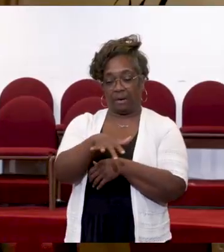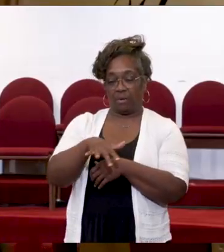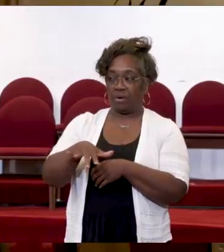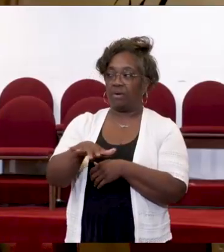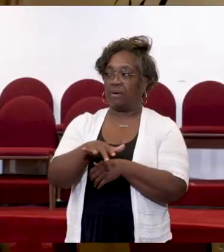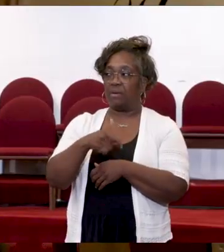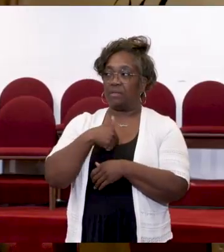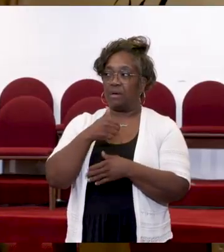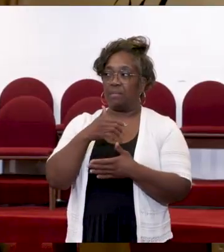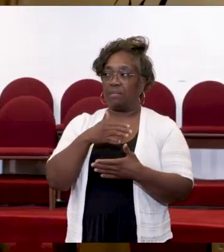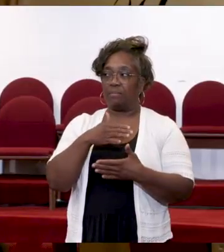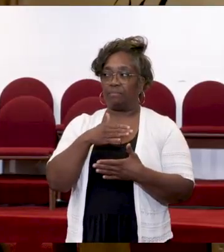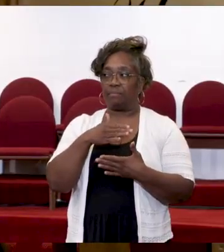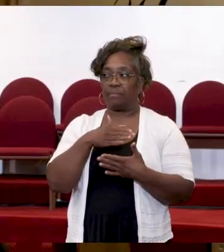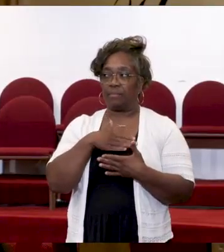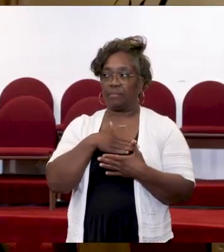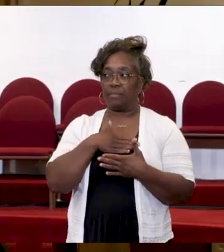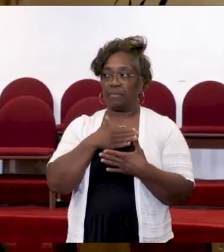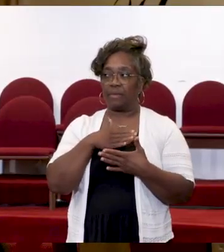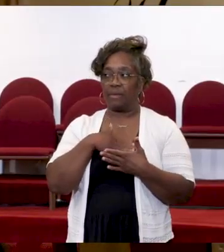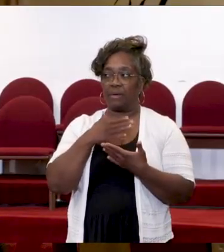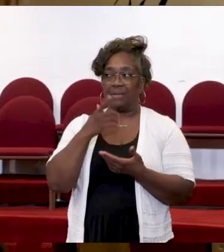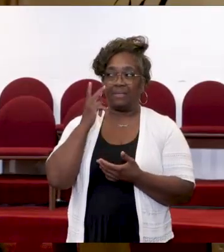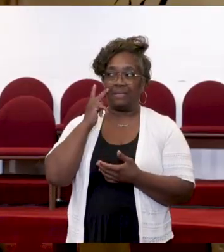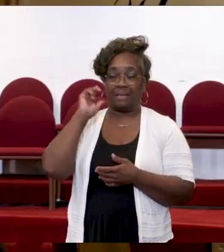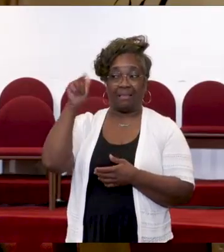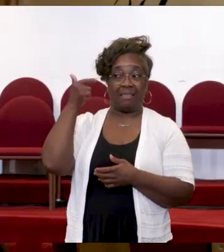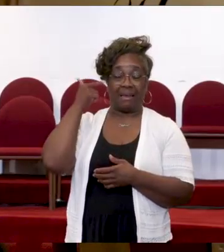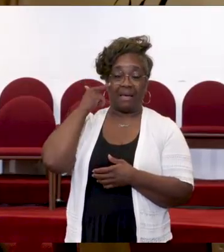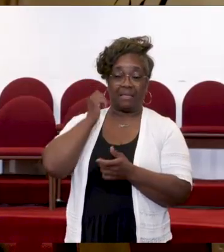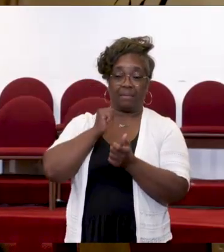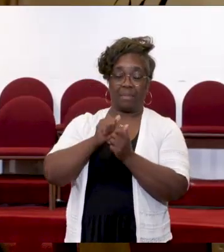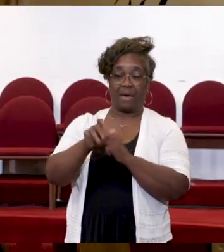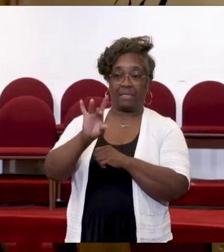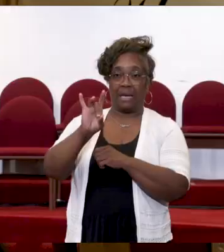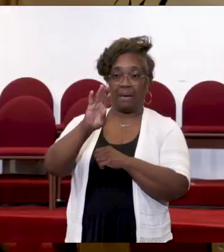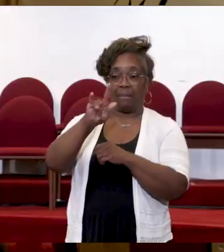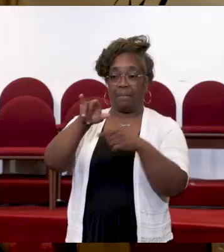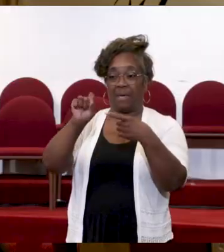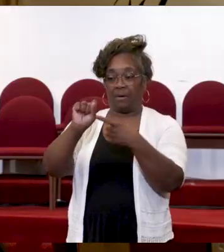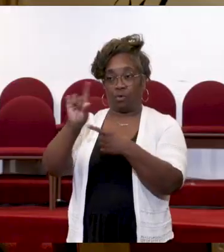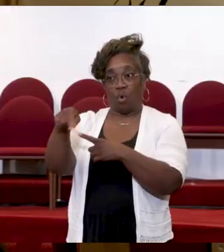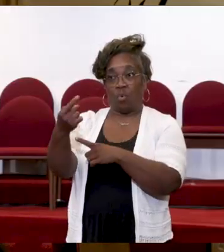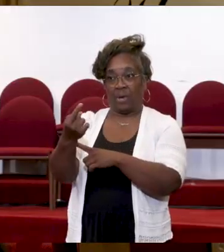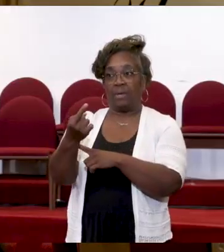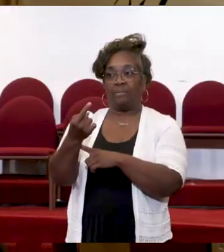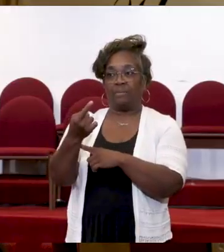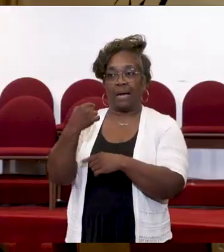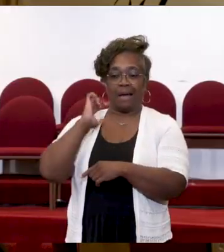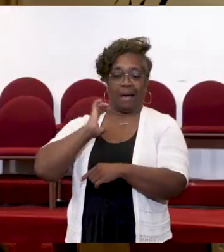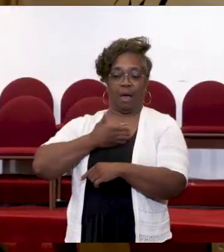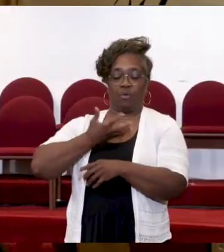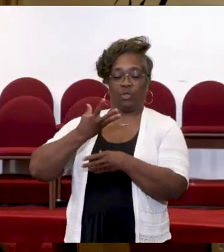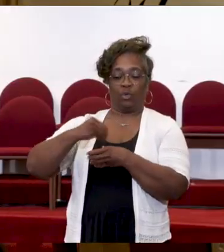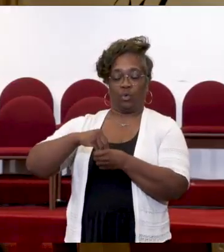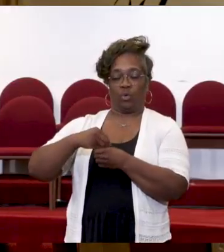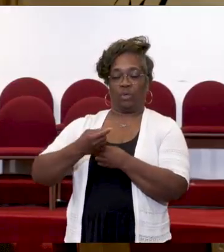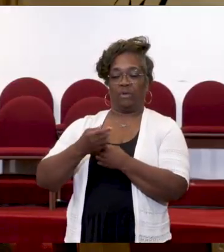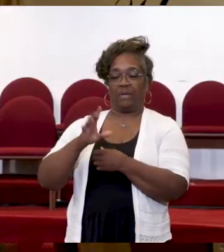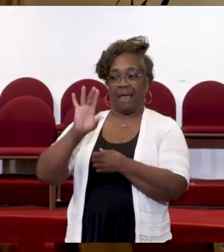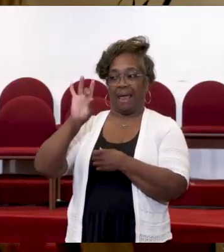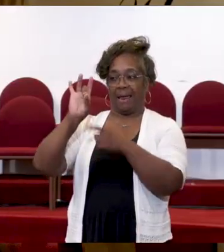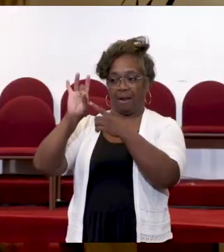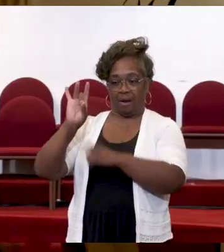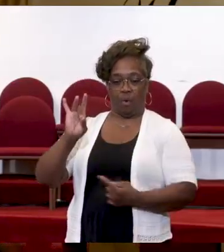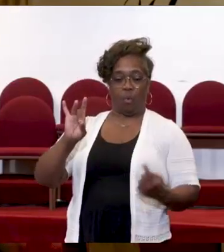glad. You might have seen in Lansing they've only passed like 8 bills this year. This was one of the 8, is to turn the prison back over to